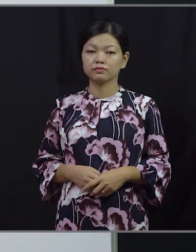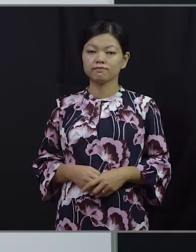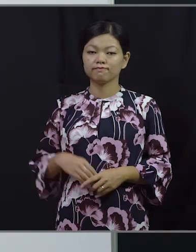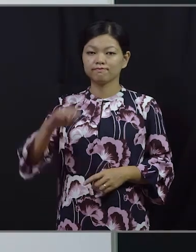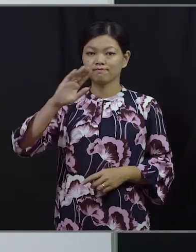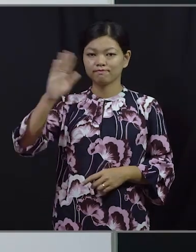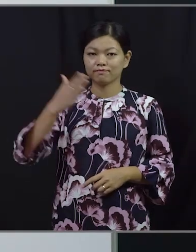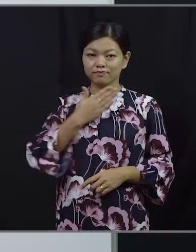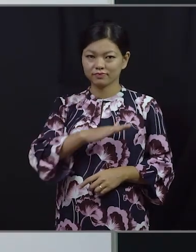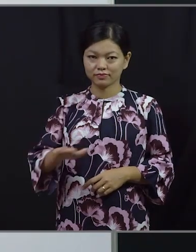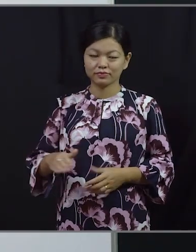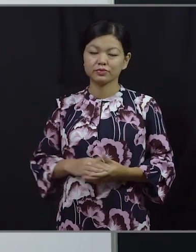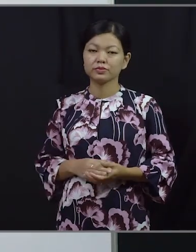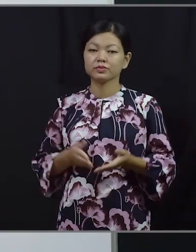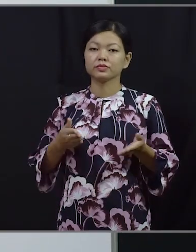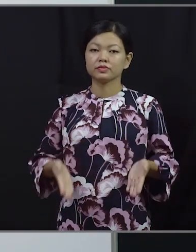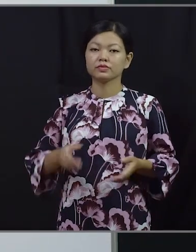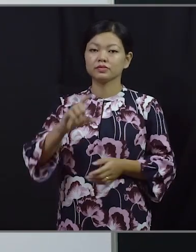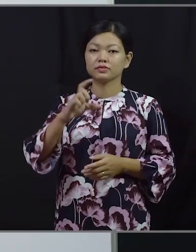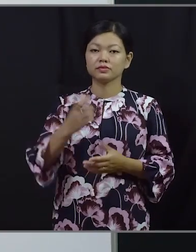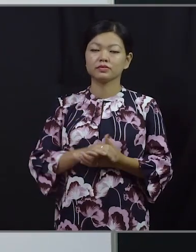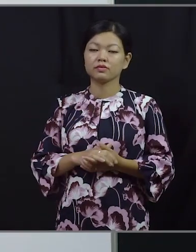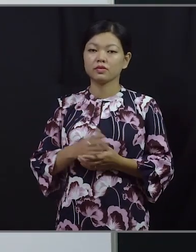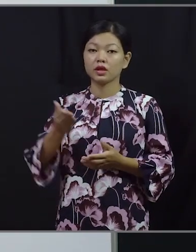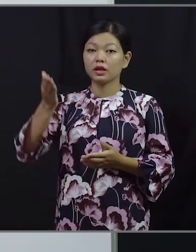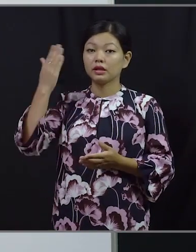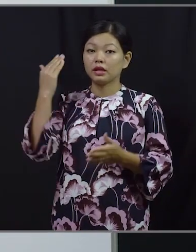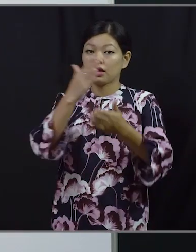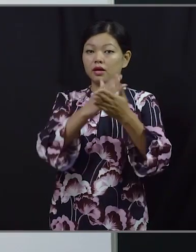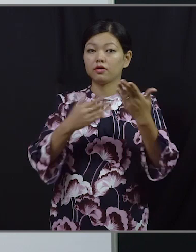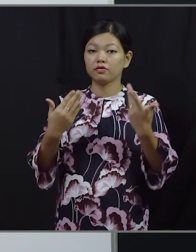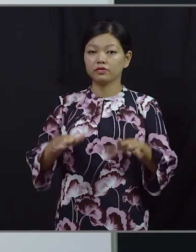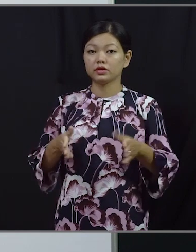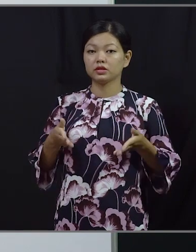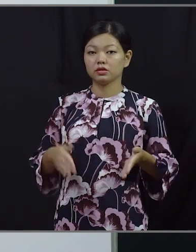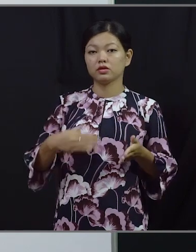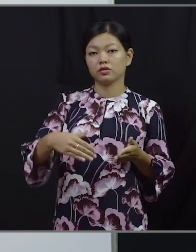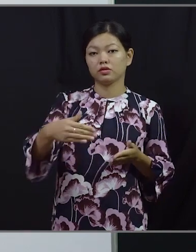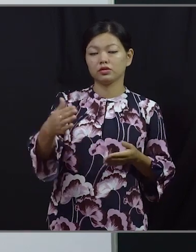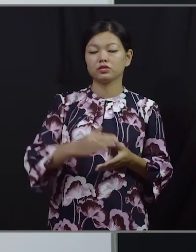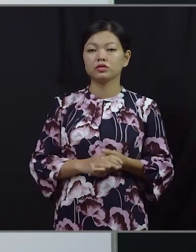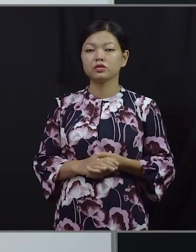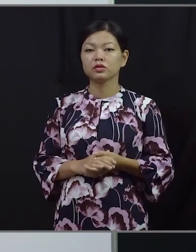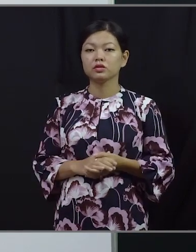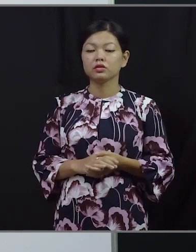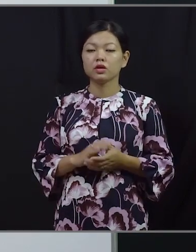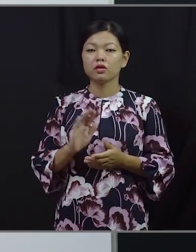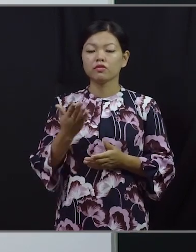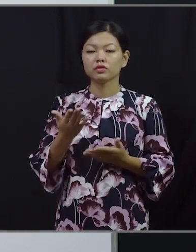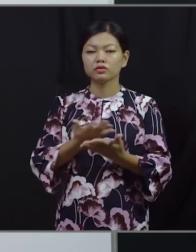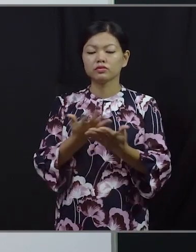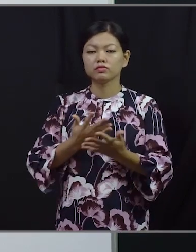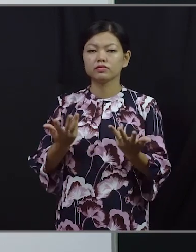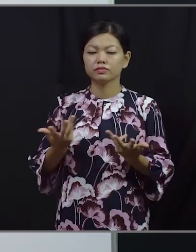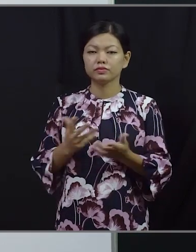Hello, my dear students. So today's class will be a continuation from the previous class. So in my previous class, so we have been discussing